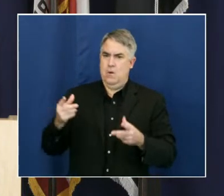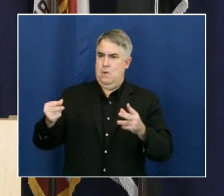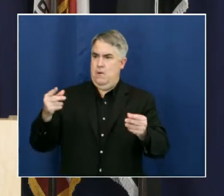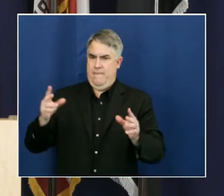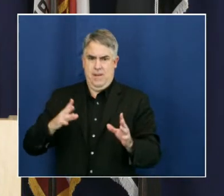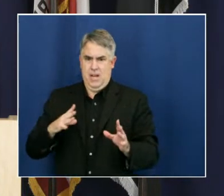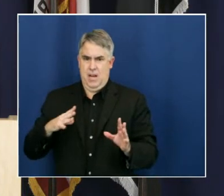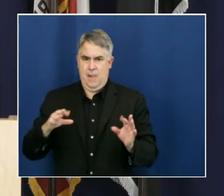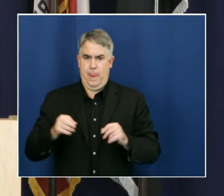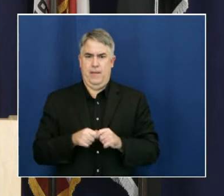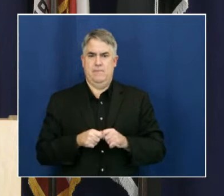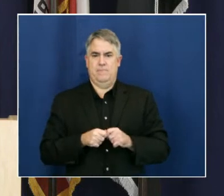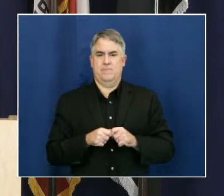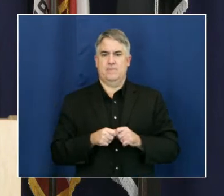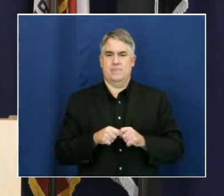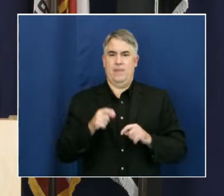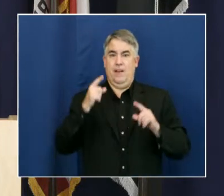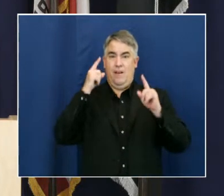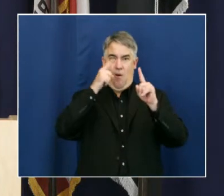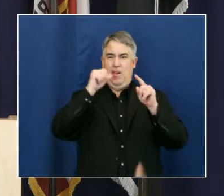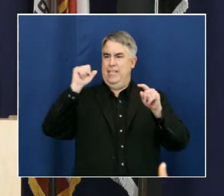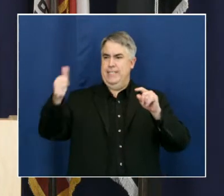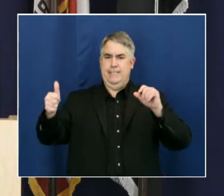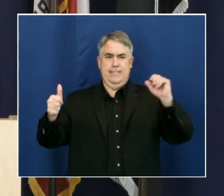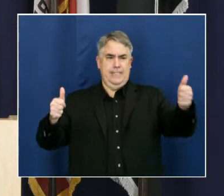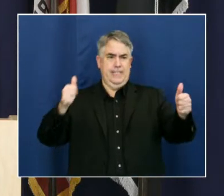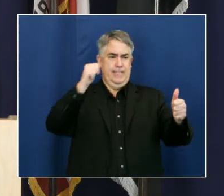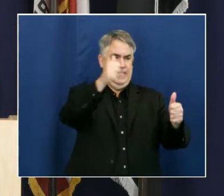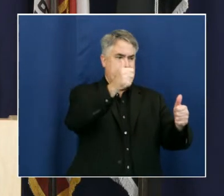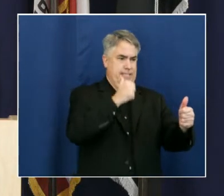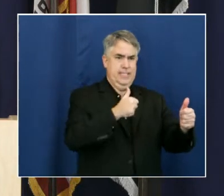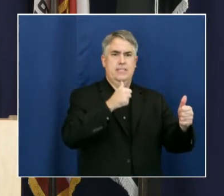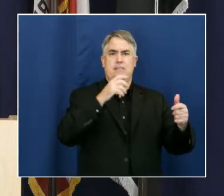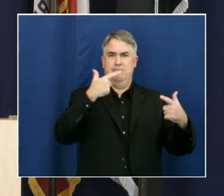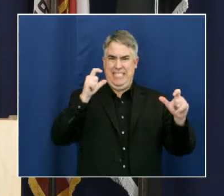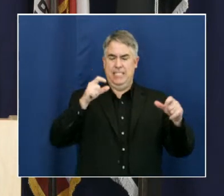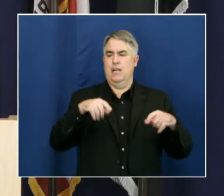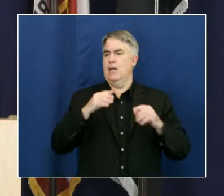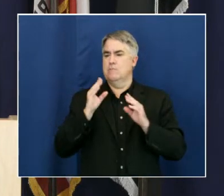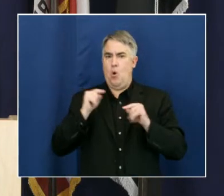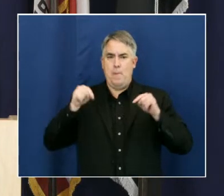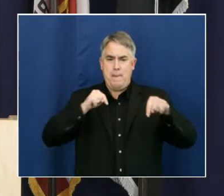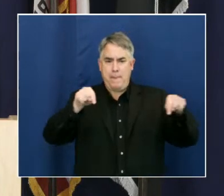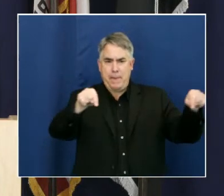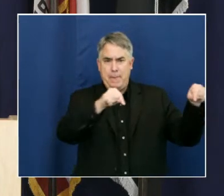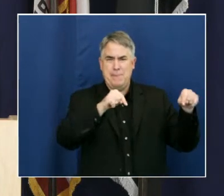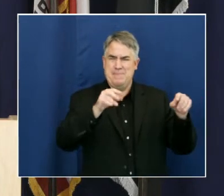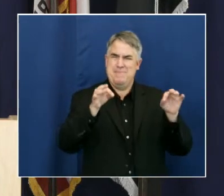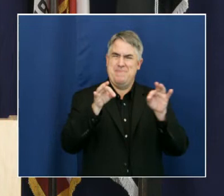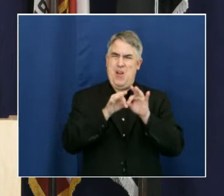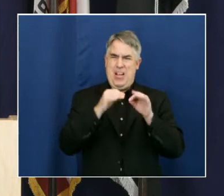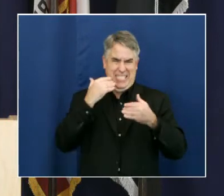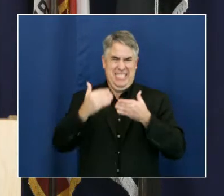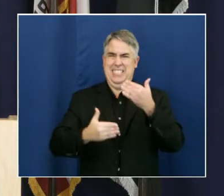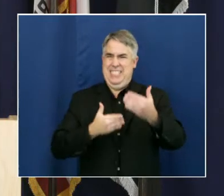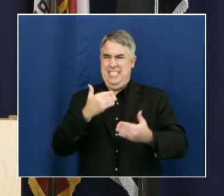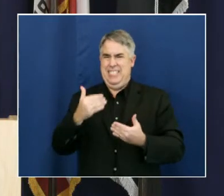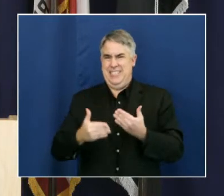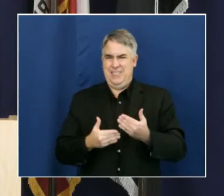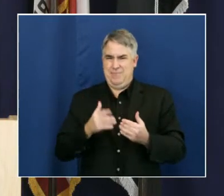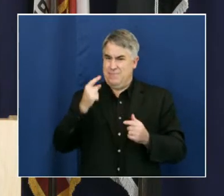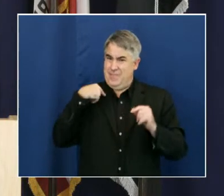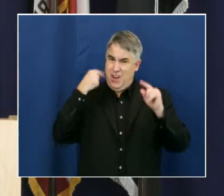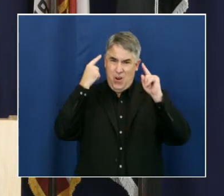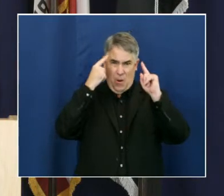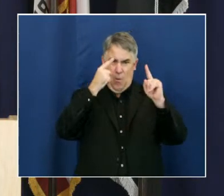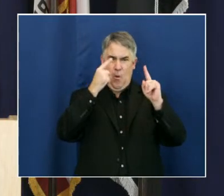the vaccinations across the spectrum of the healthcare systems and providers, and through our modalities, our